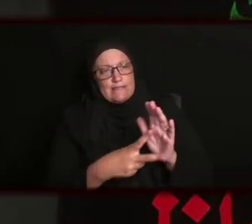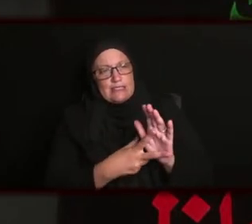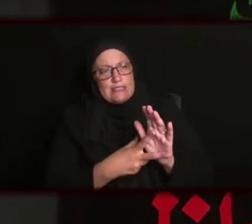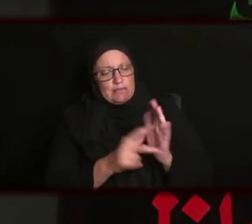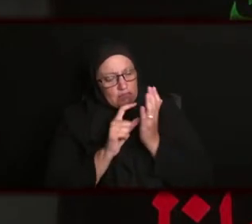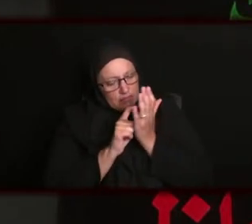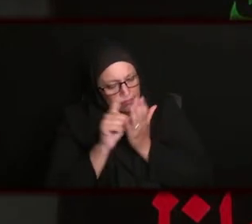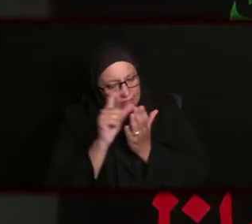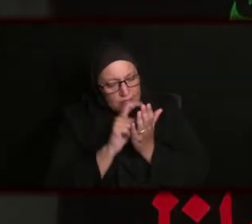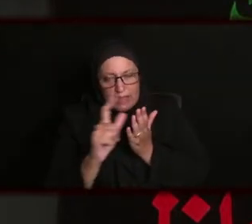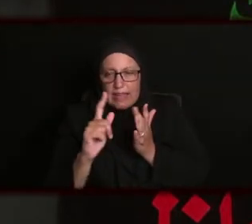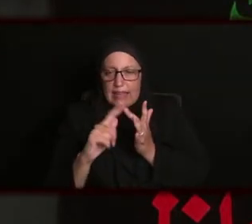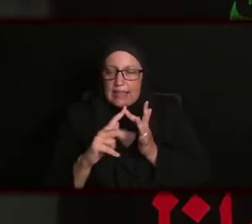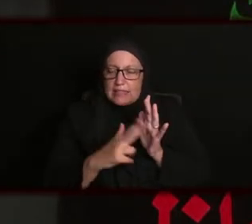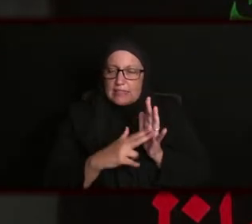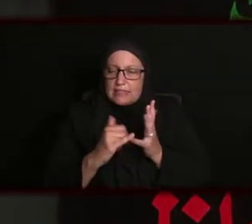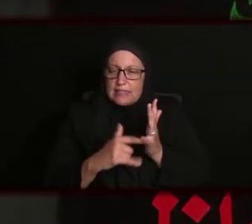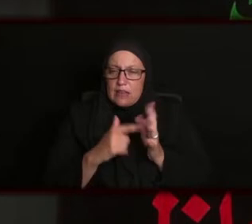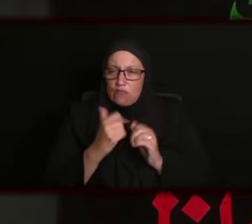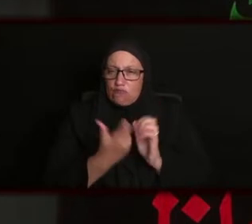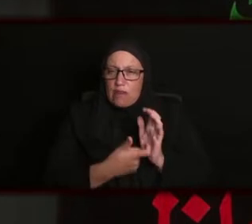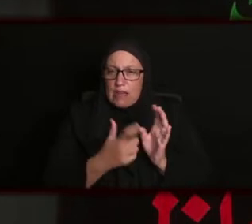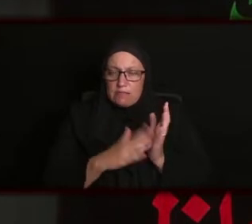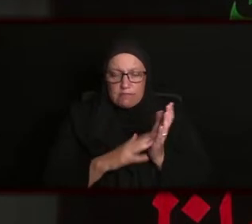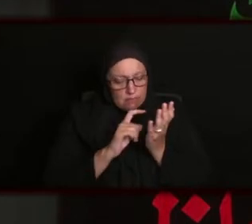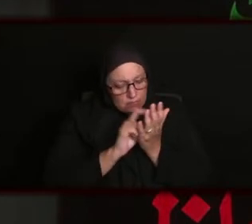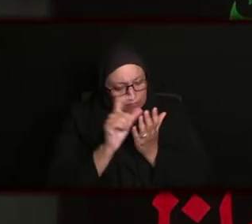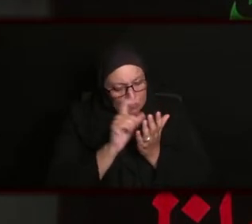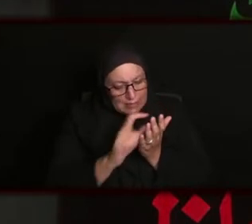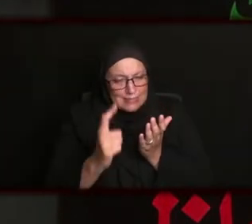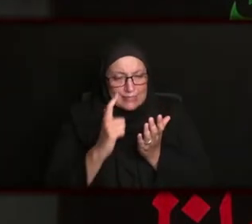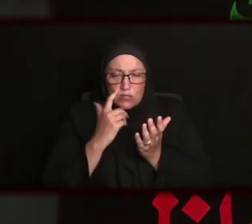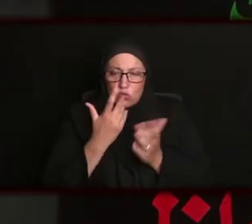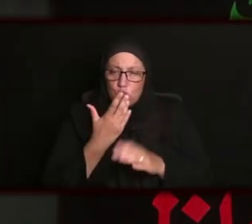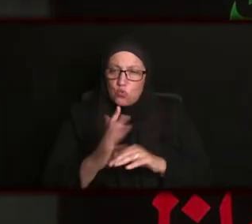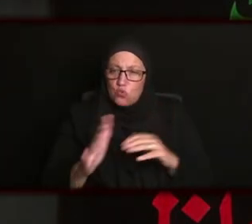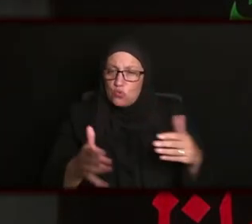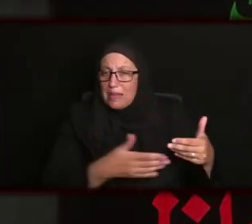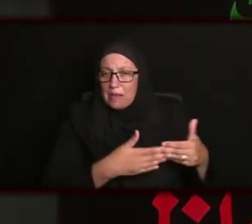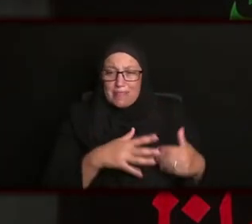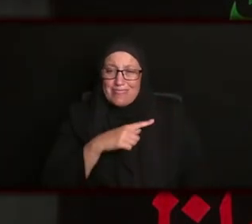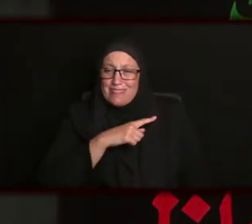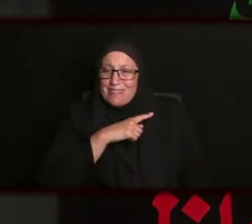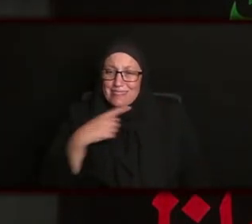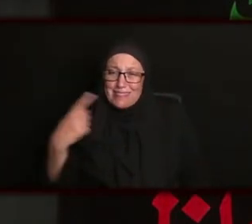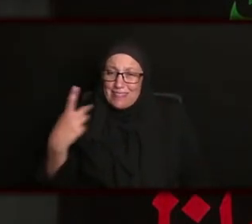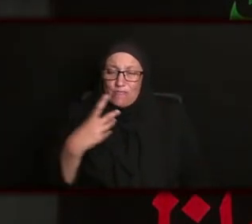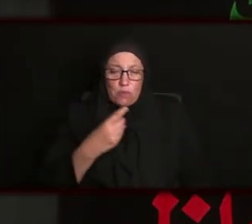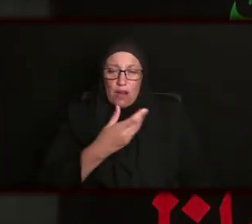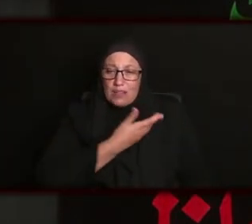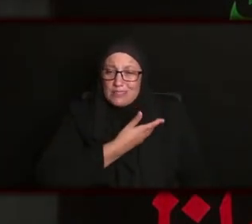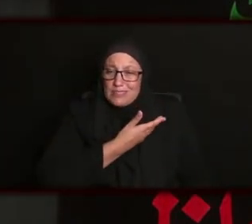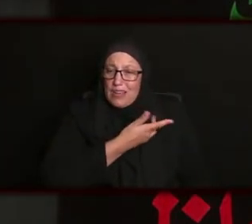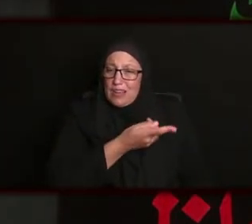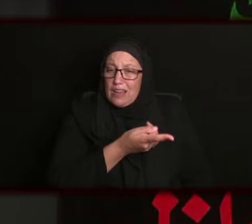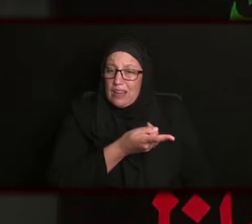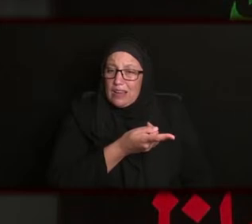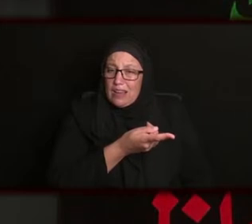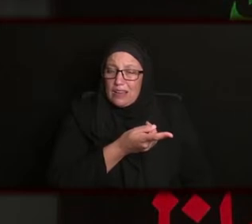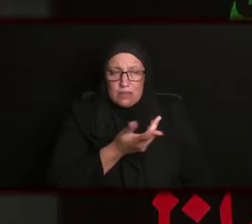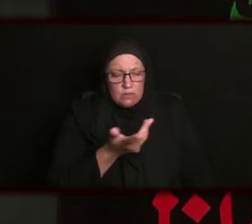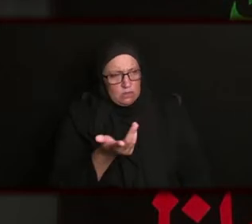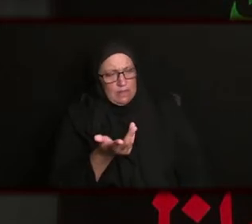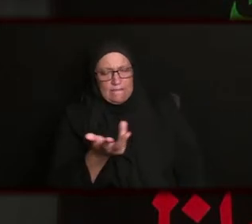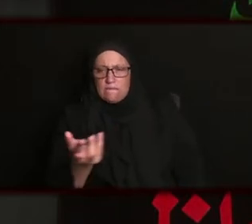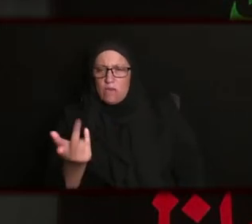media of newborn babies being slaughtered in cold blood, we ask, what is